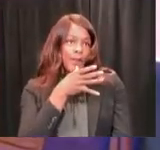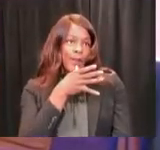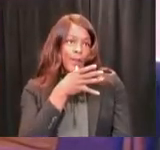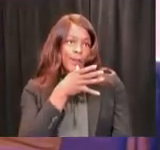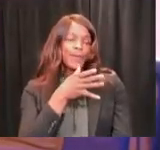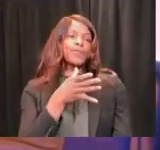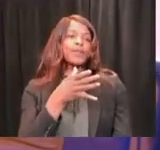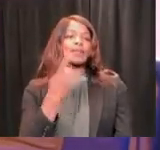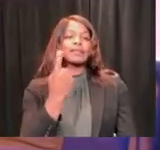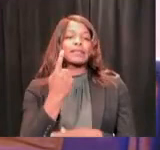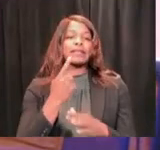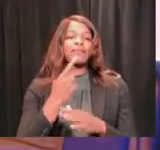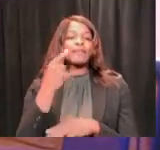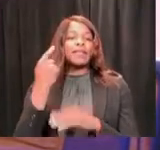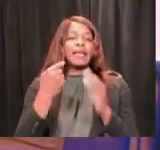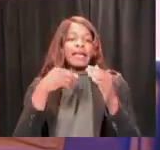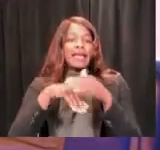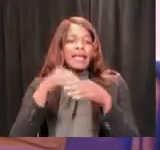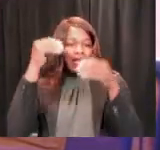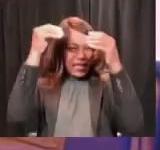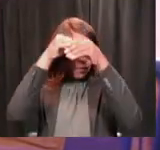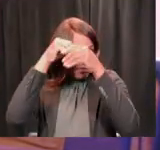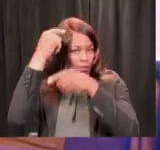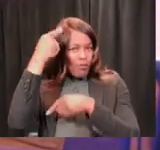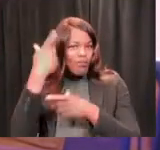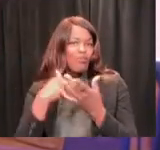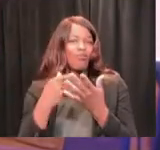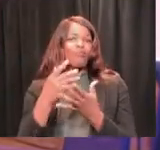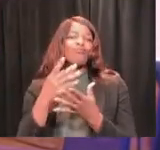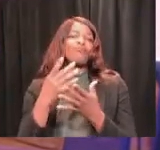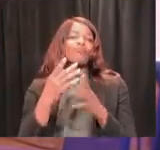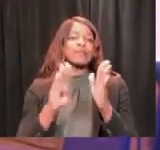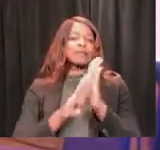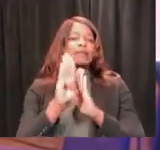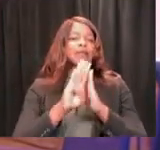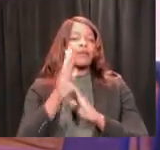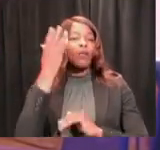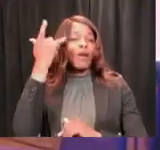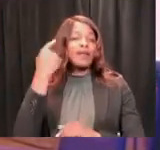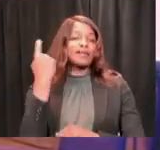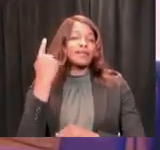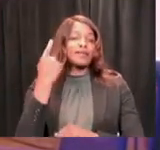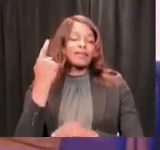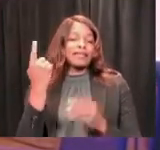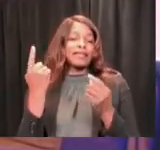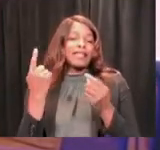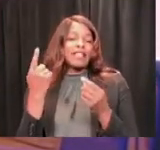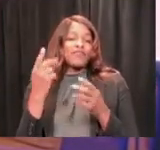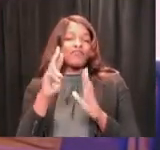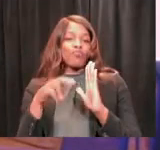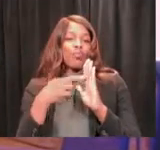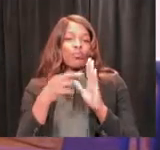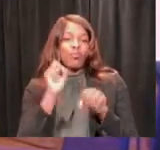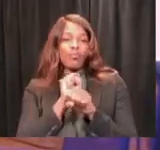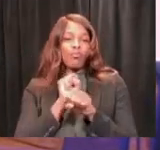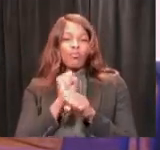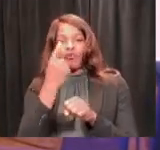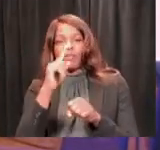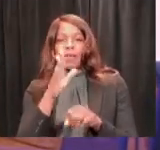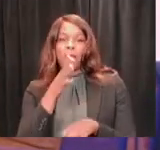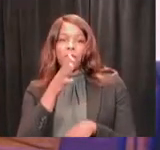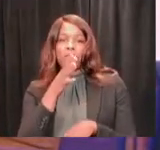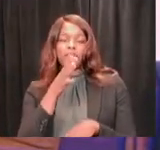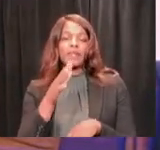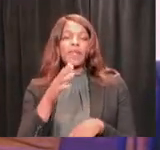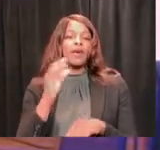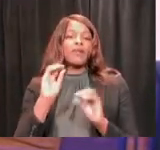develops because of how significant the mother's role is in your life. There is no balance between which one's